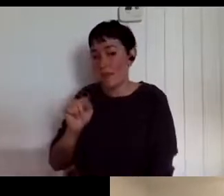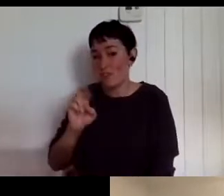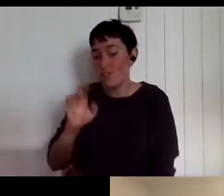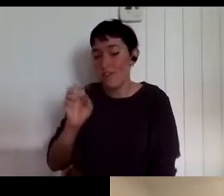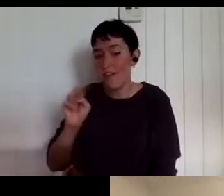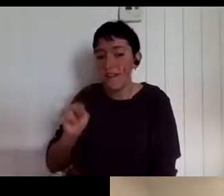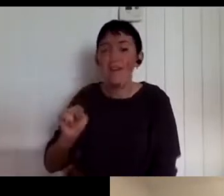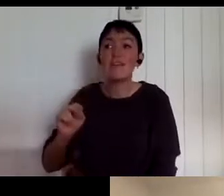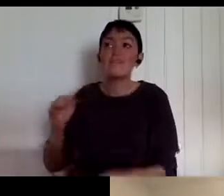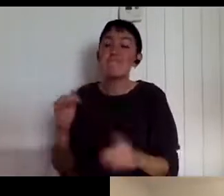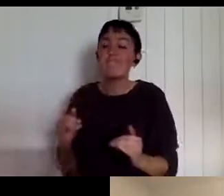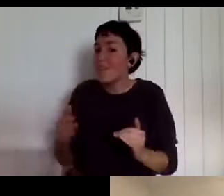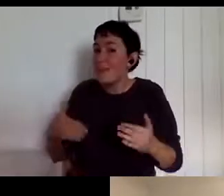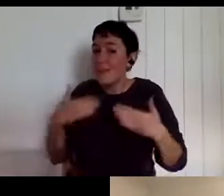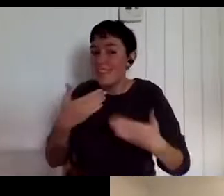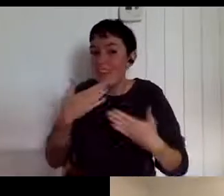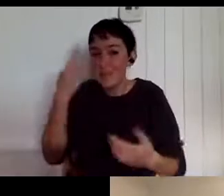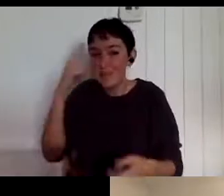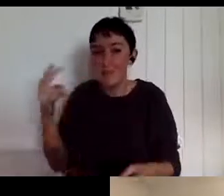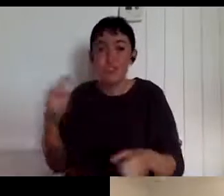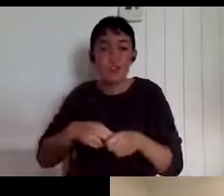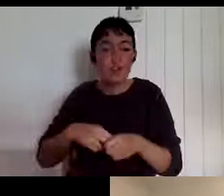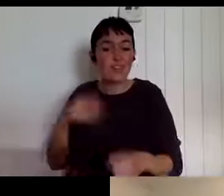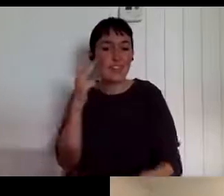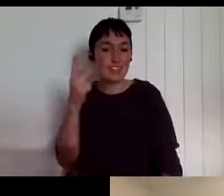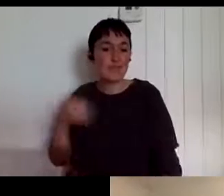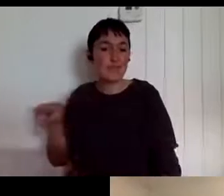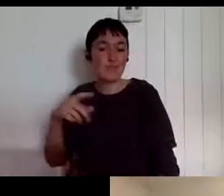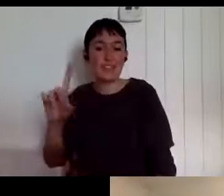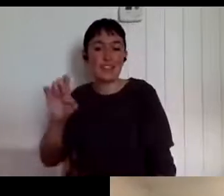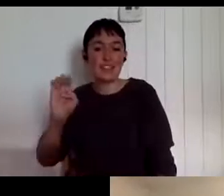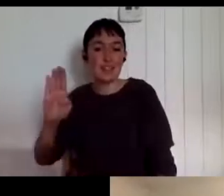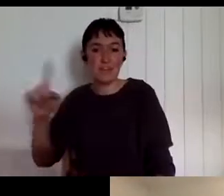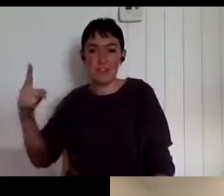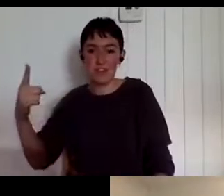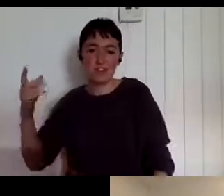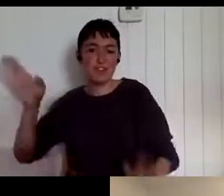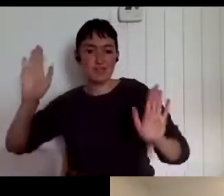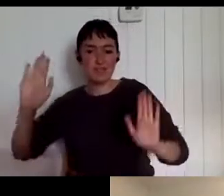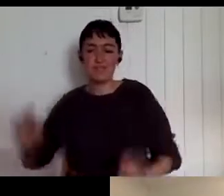December 1st. Thanks. Bye. Thanks, guys. Bye.